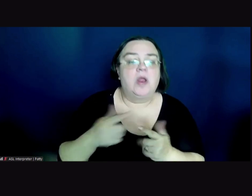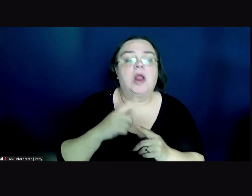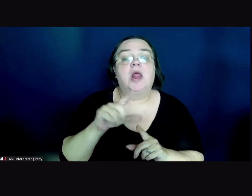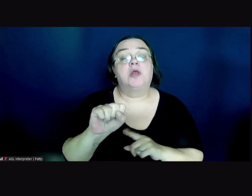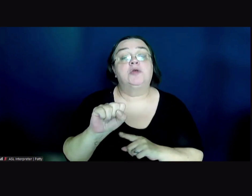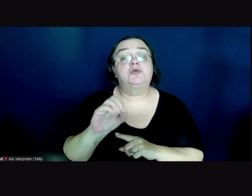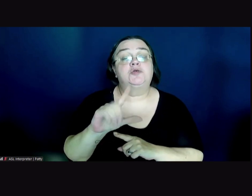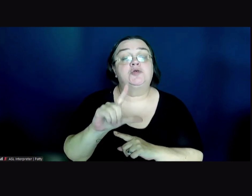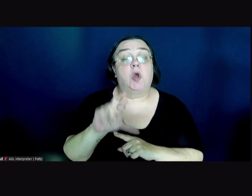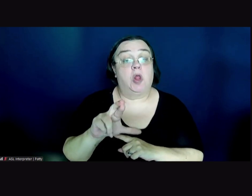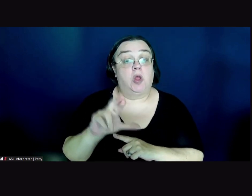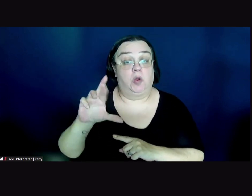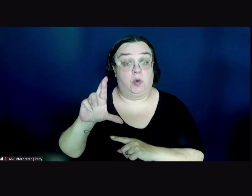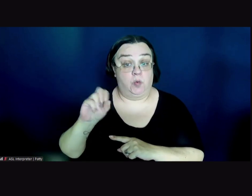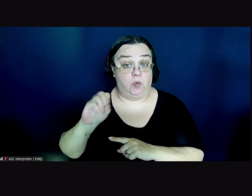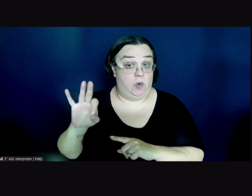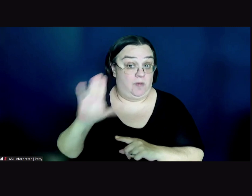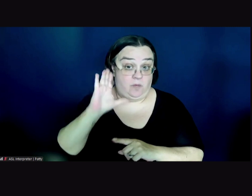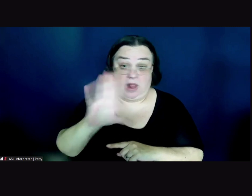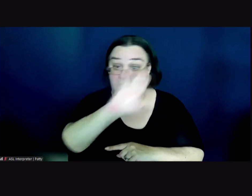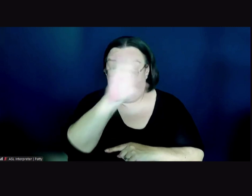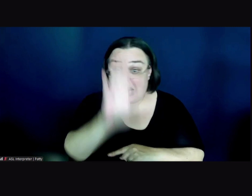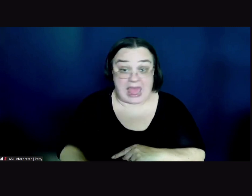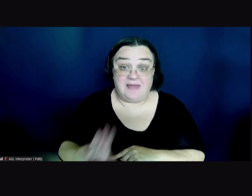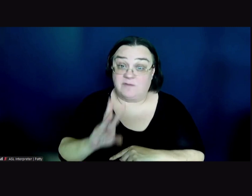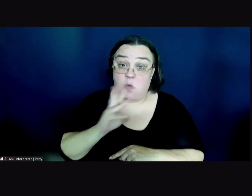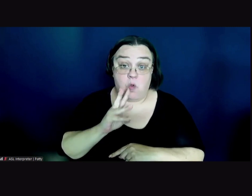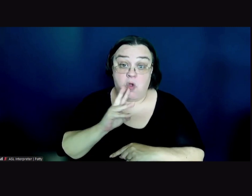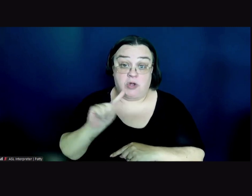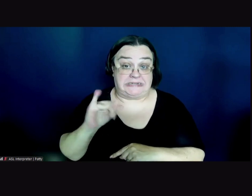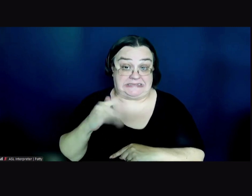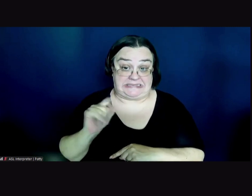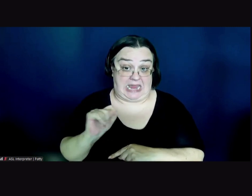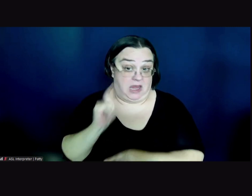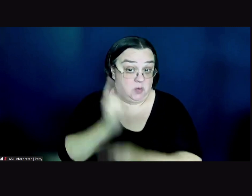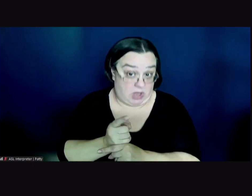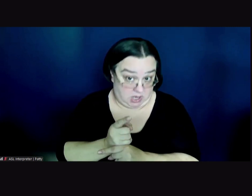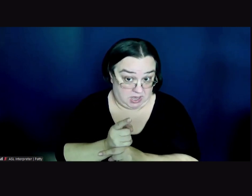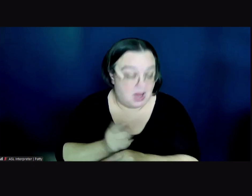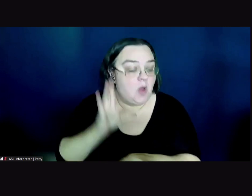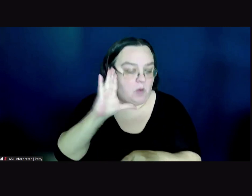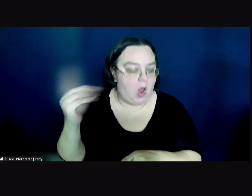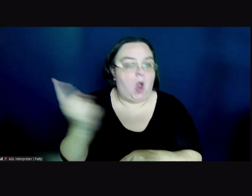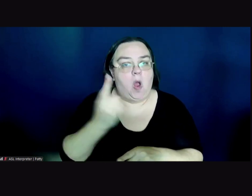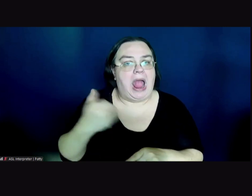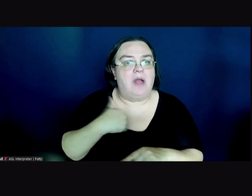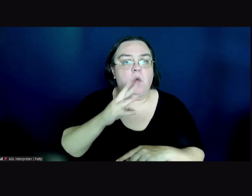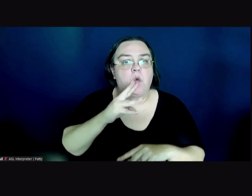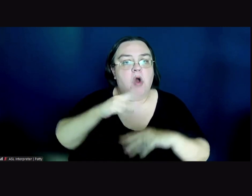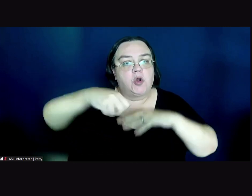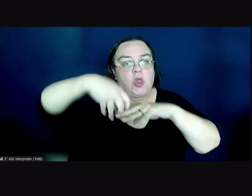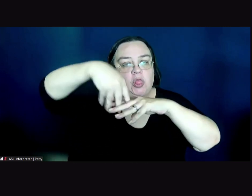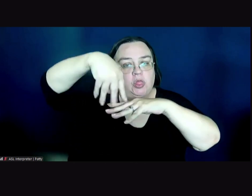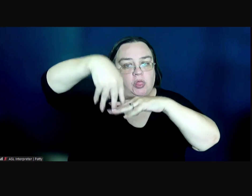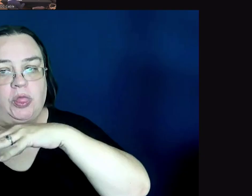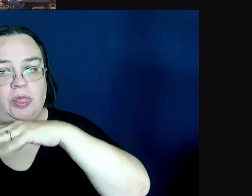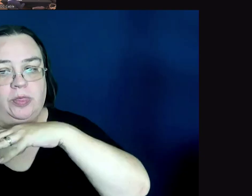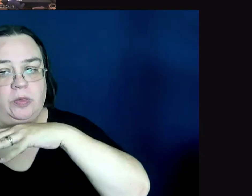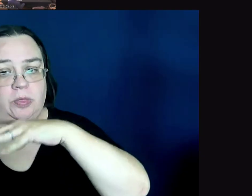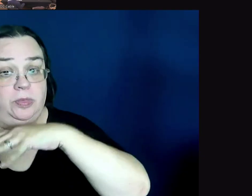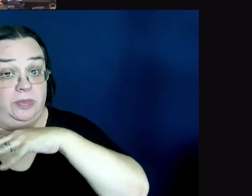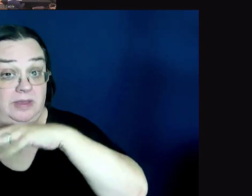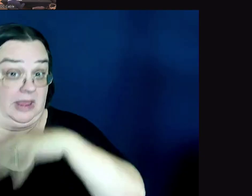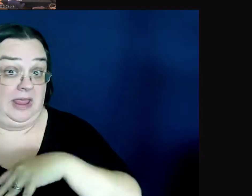roof will never be watertight, right? It will always have water dripping in between the solar panels if it's